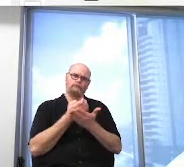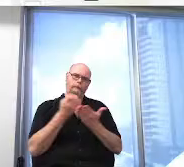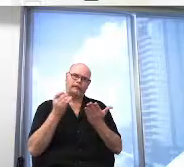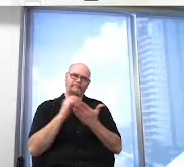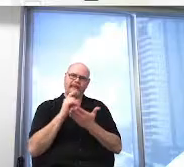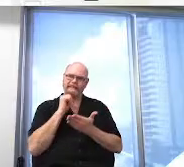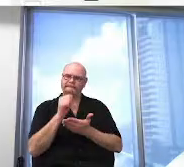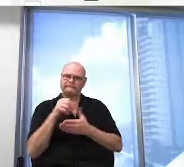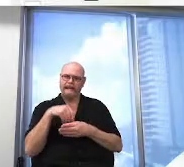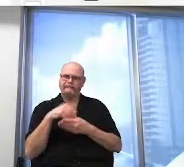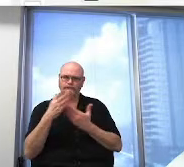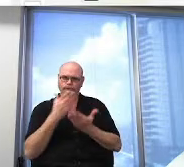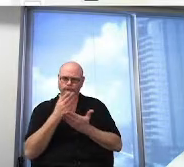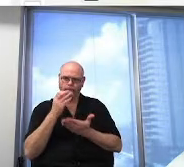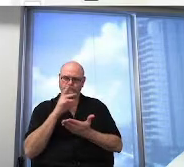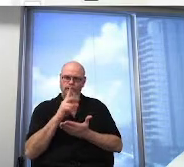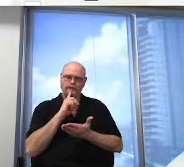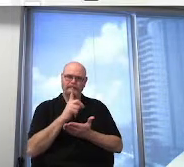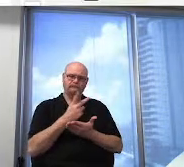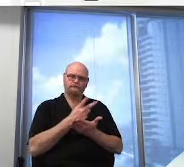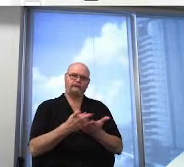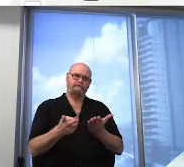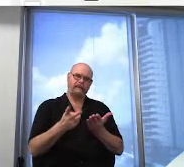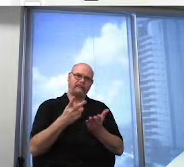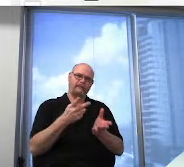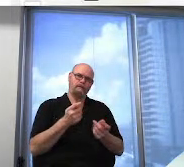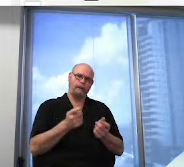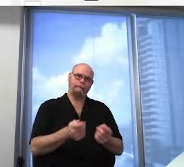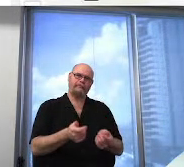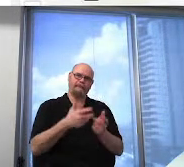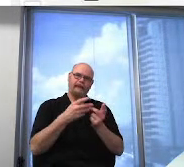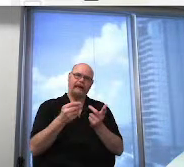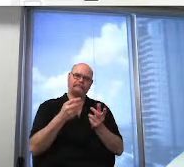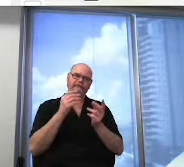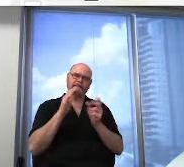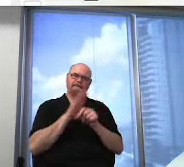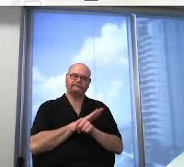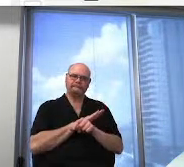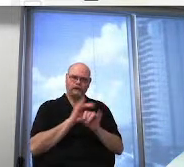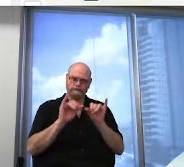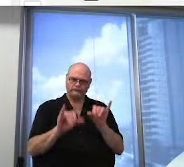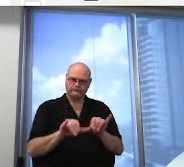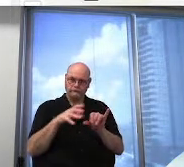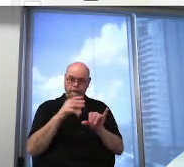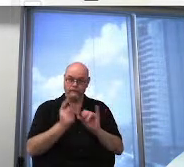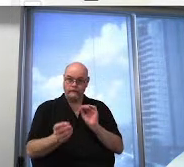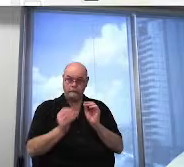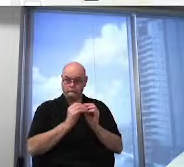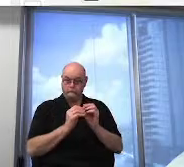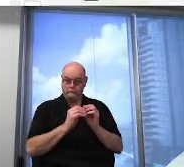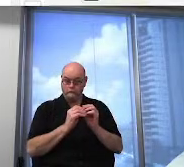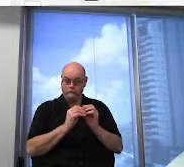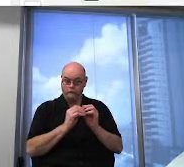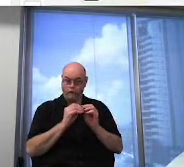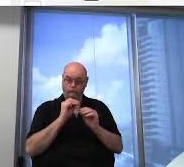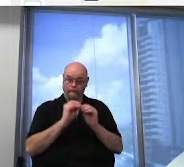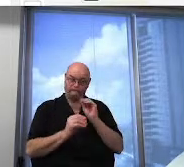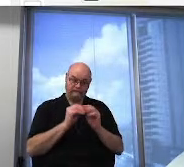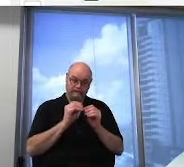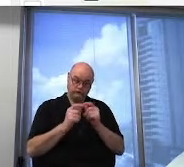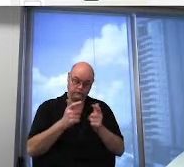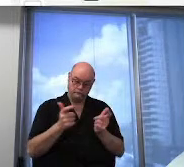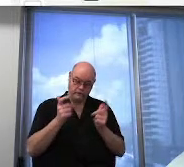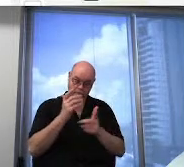out of service or it's actually failing rapidly in the entire system. The more we actually attack those bigger